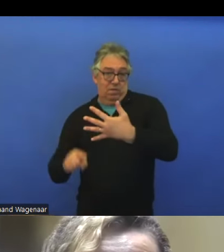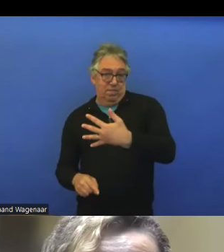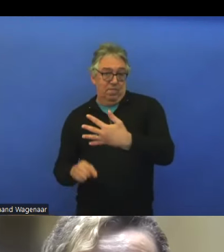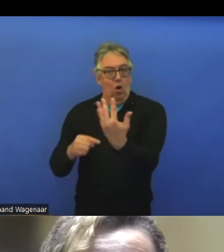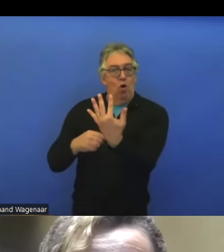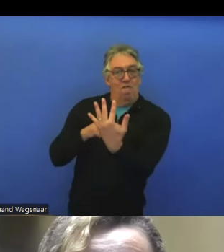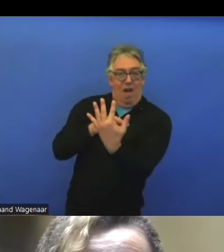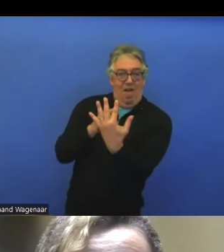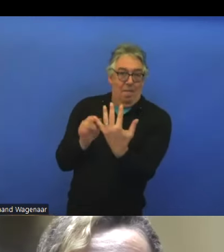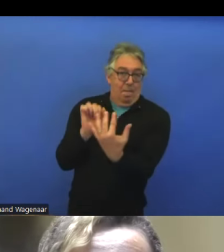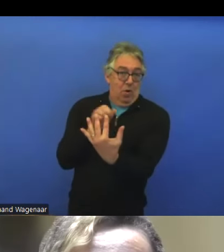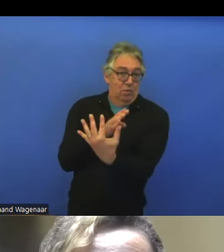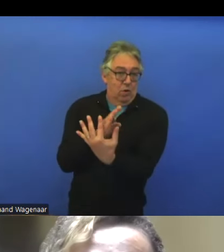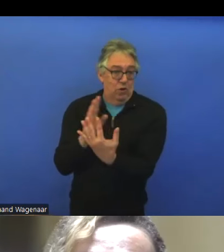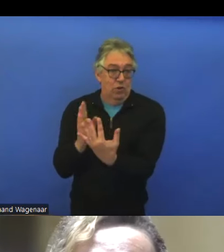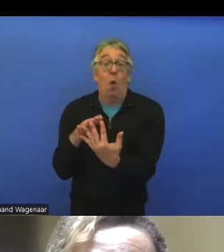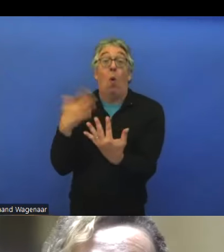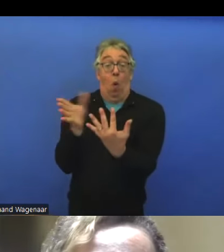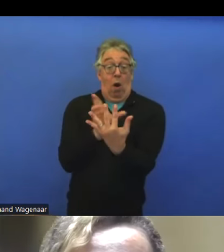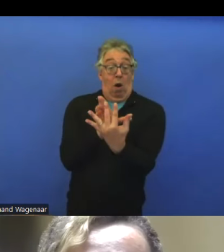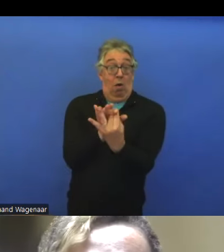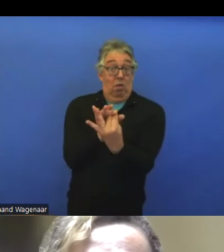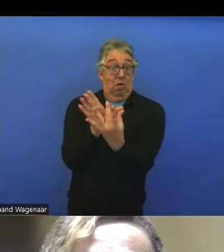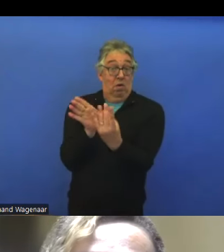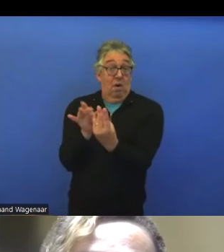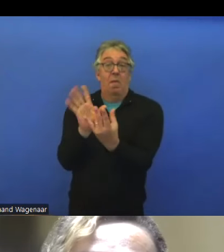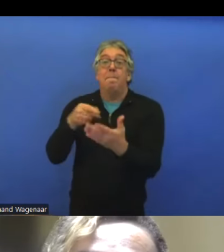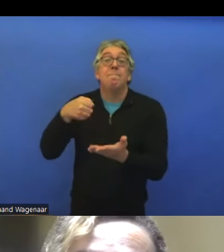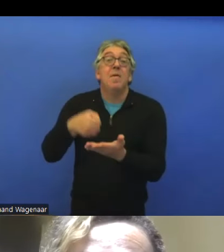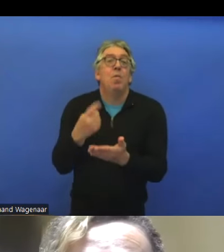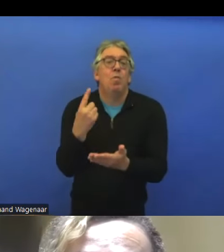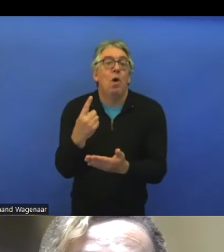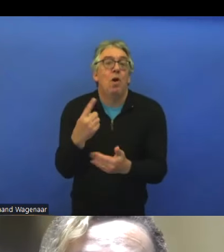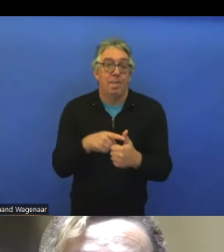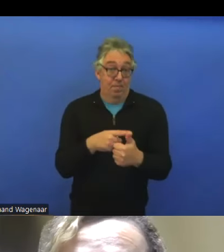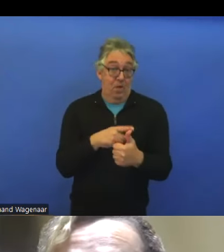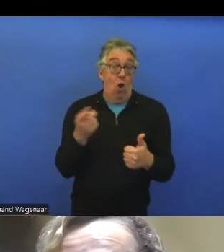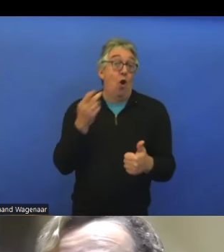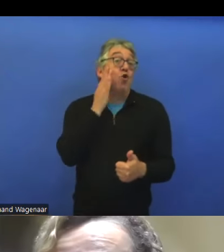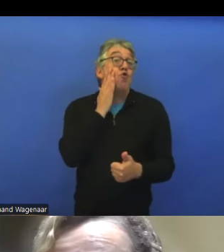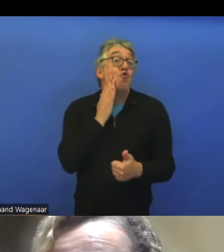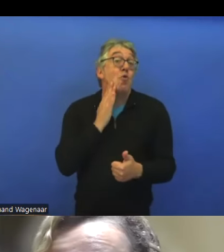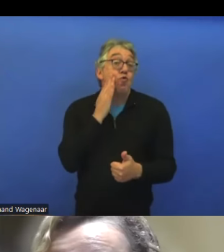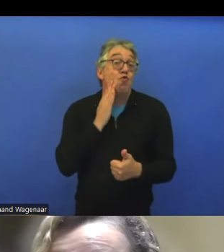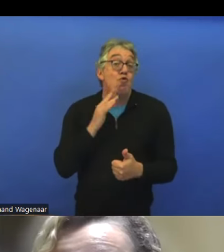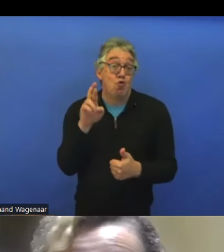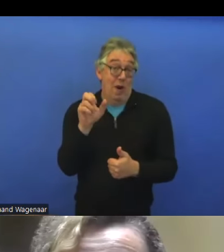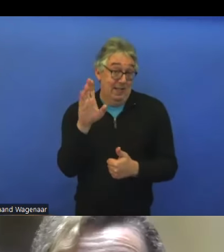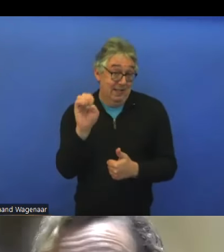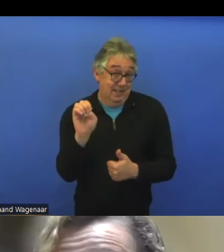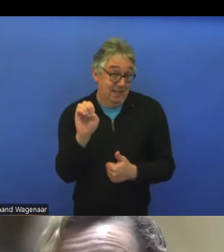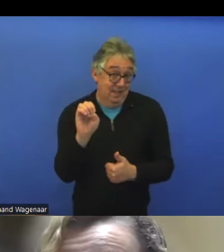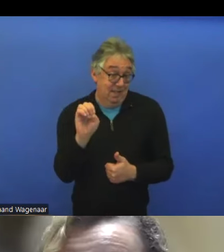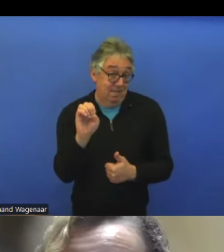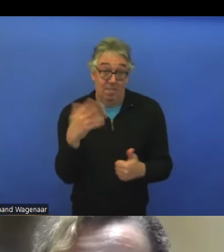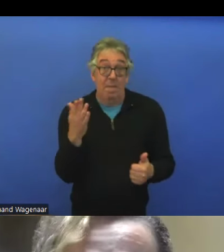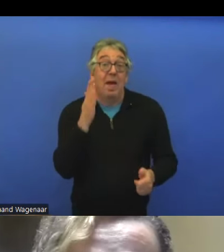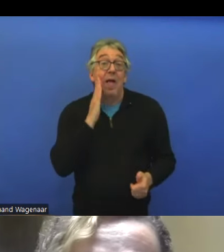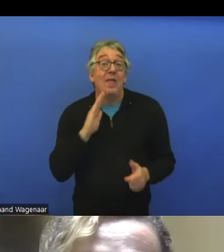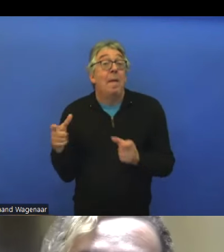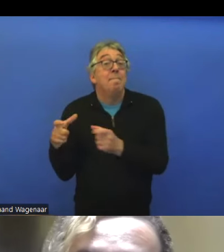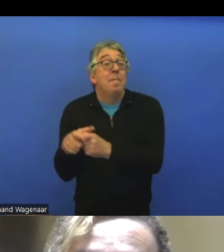be several of these reasons, but at least one. For reason of race, so that could be their ethnicity, someone who is an ethnic minority,